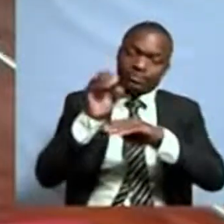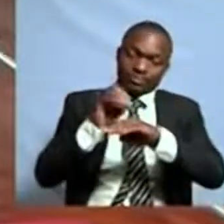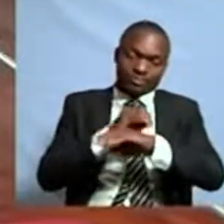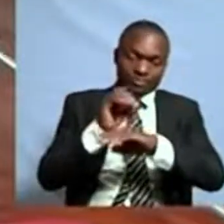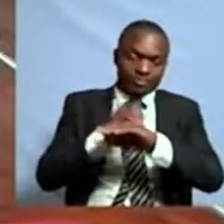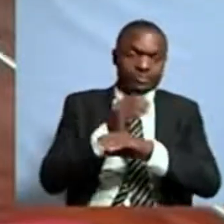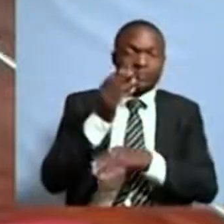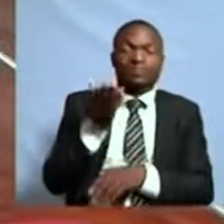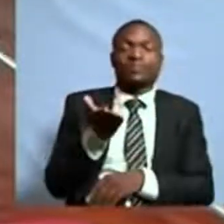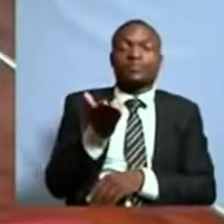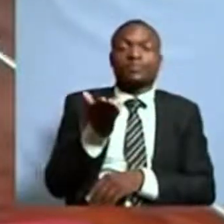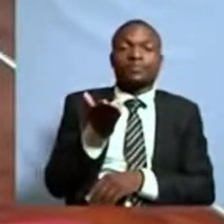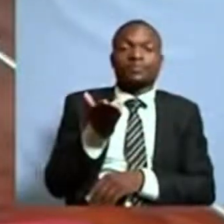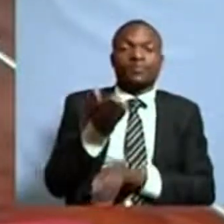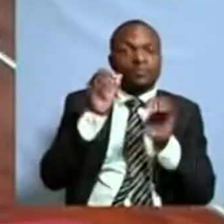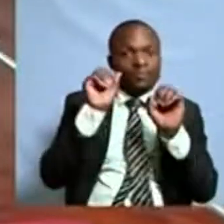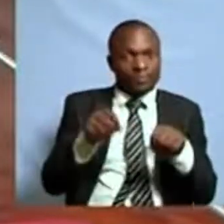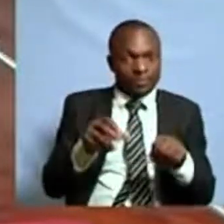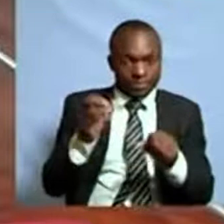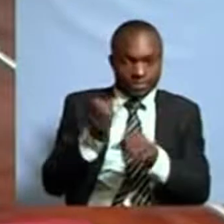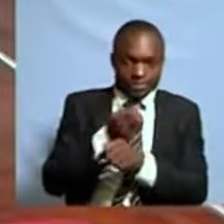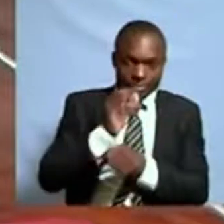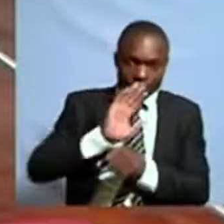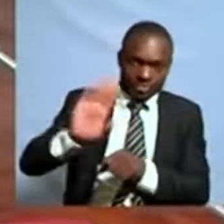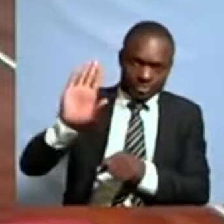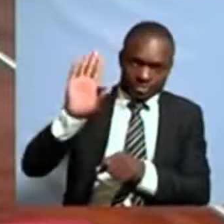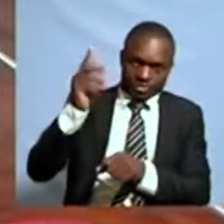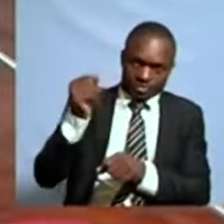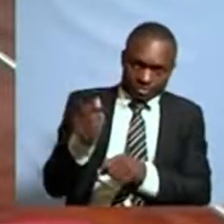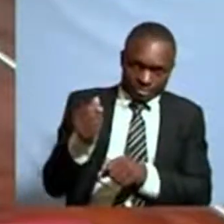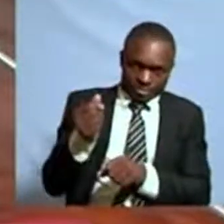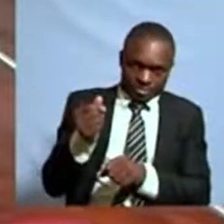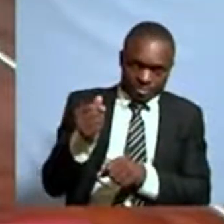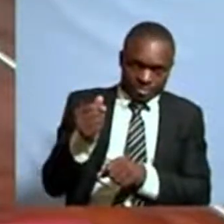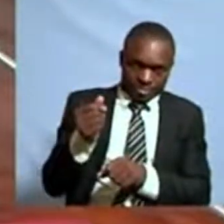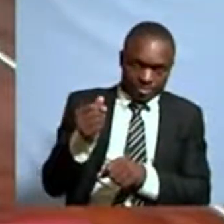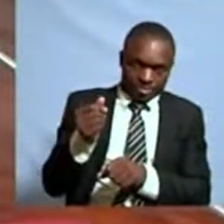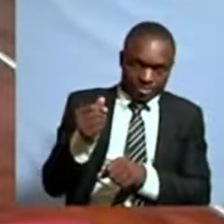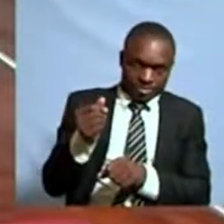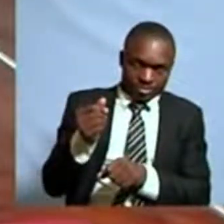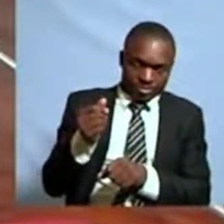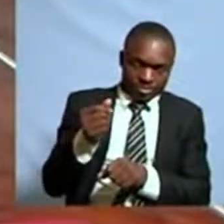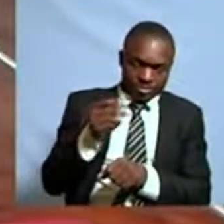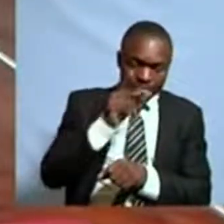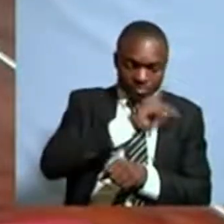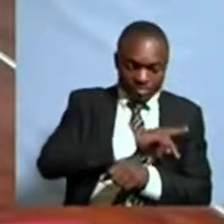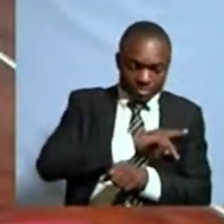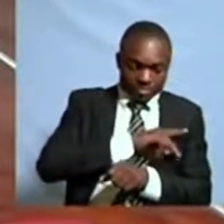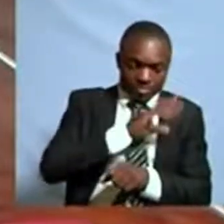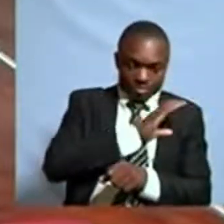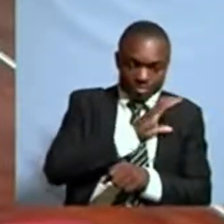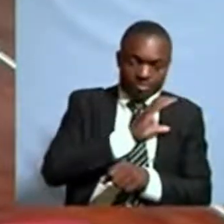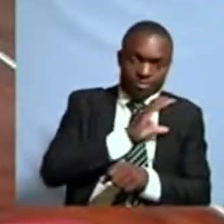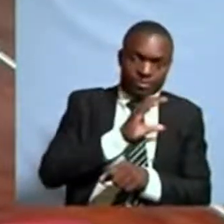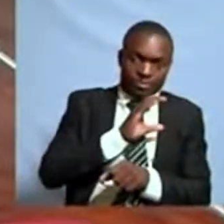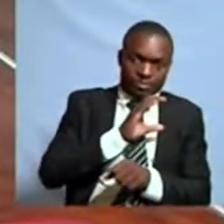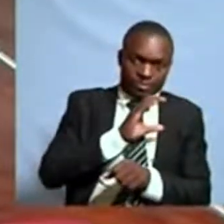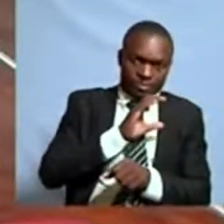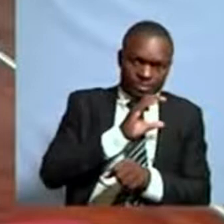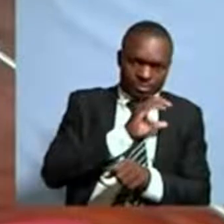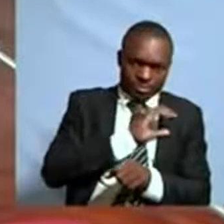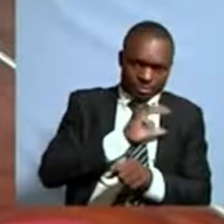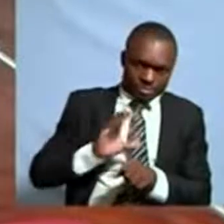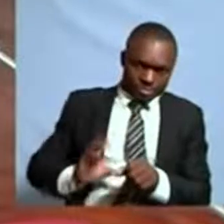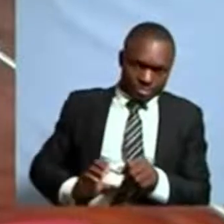are there, that you can get your money from a pension scheme and you can still use that